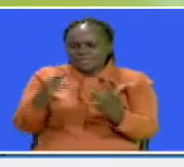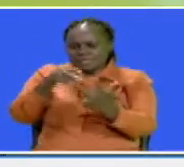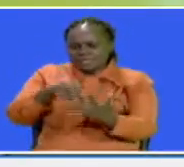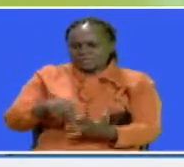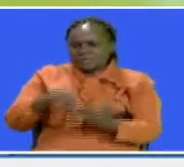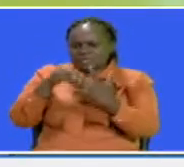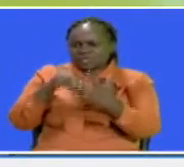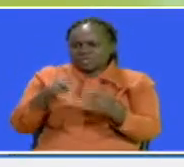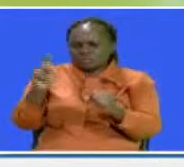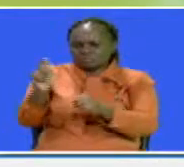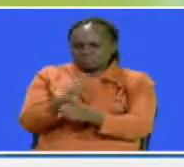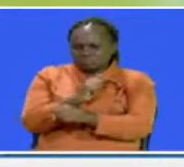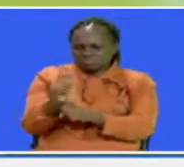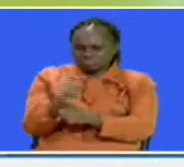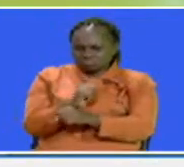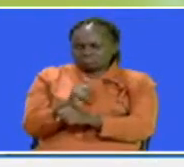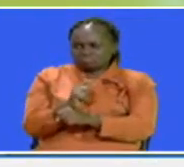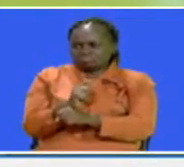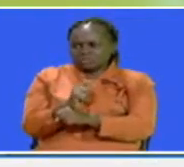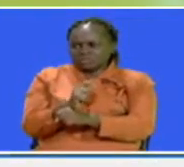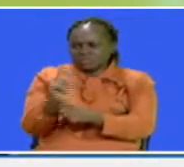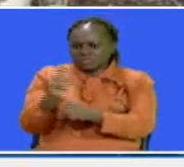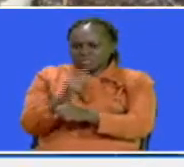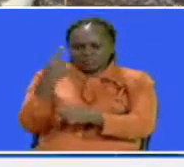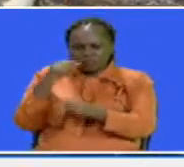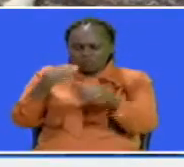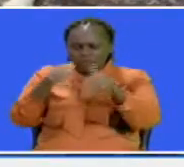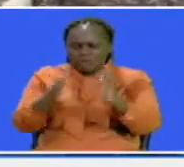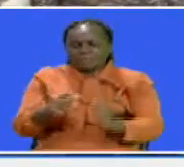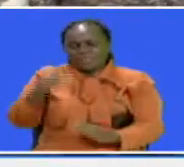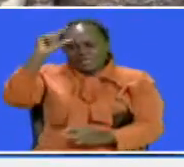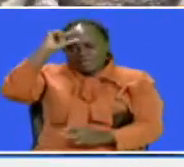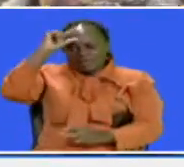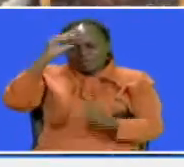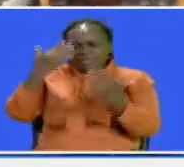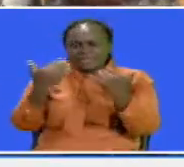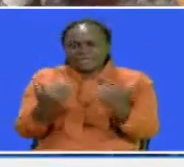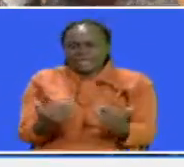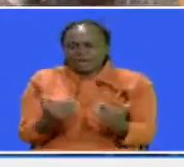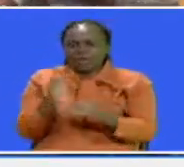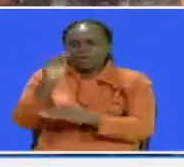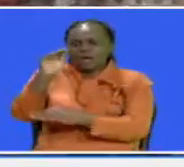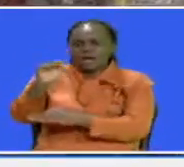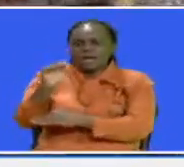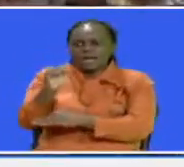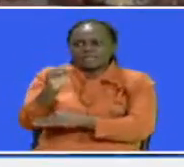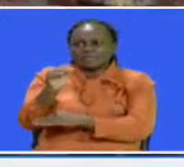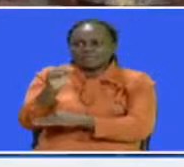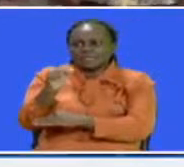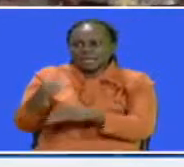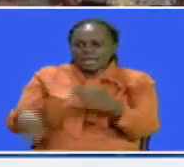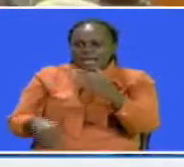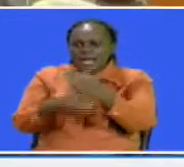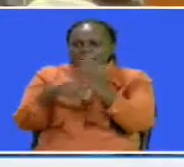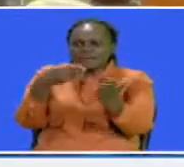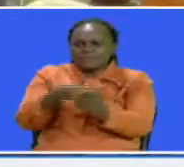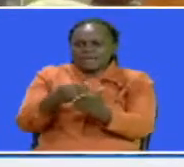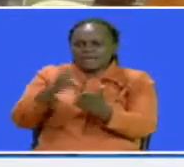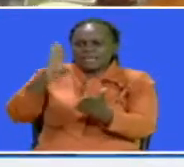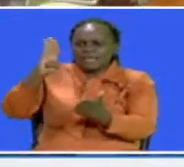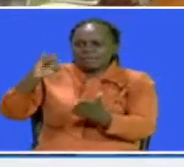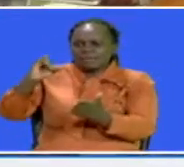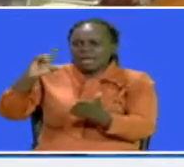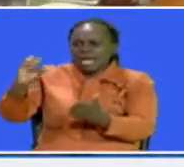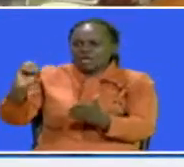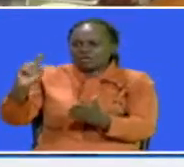specially tailor-made training for farmers. The government is now being urged to increase funding for biotech courses,